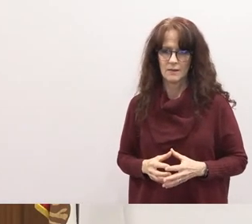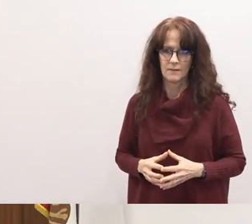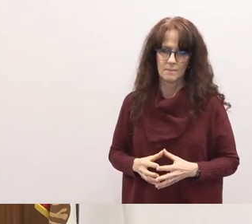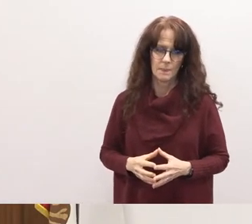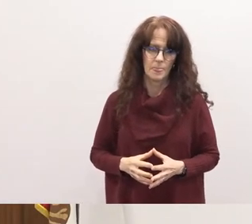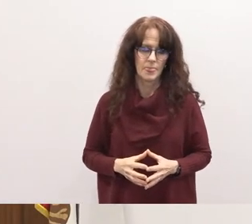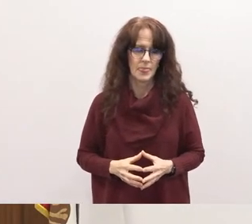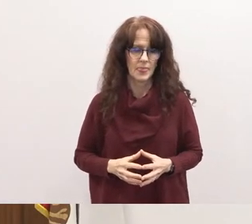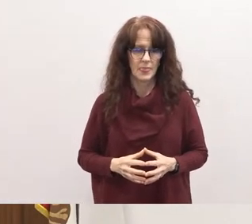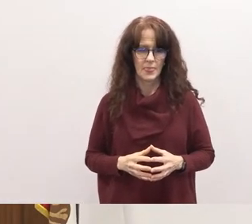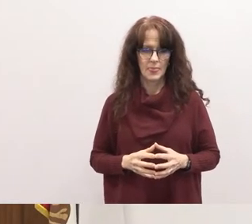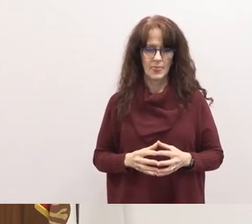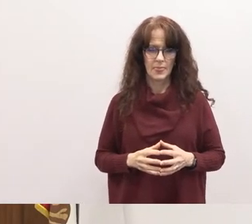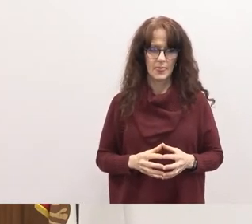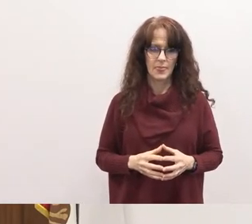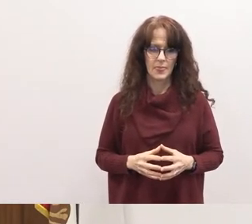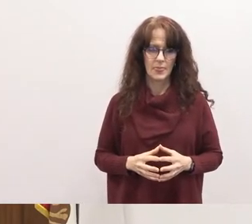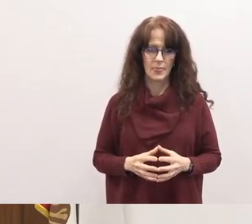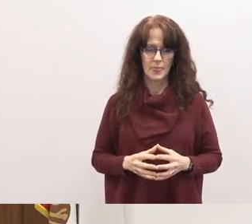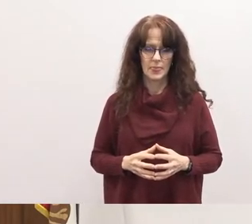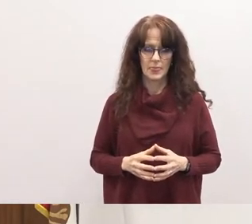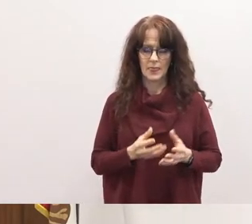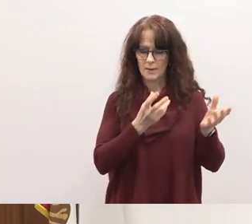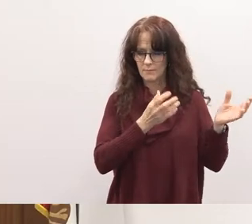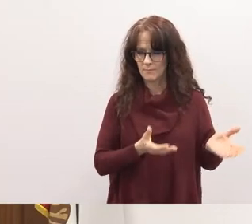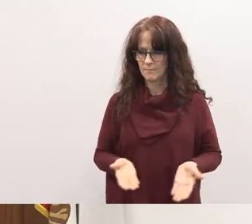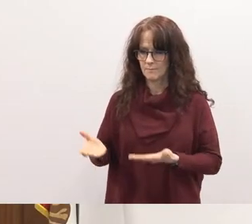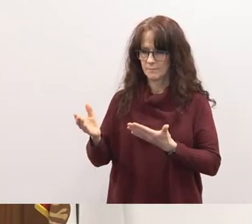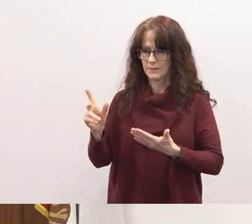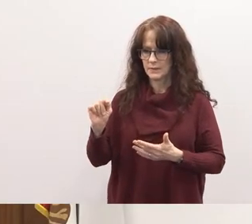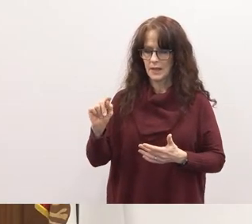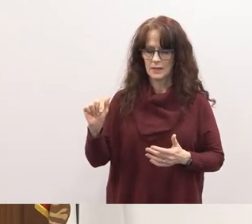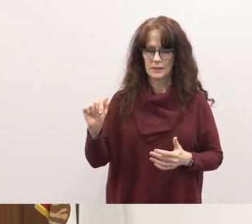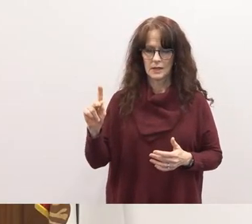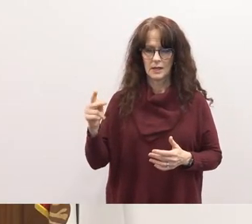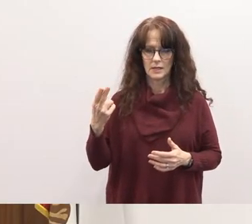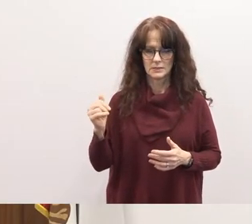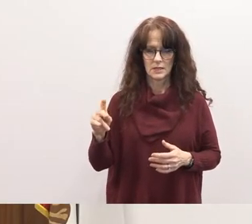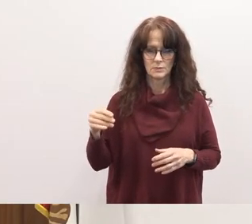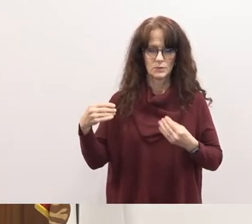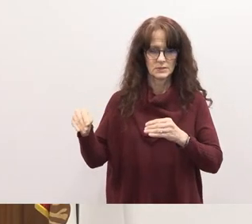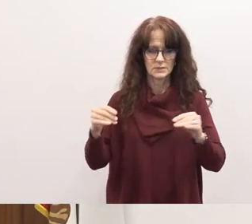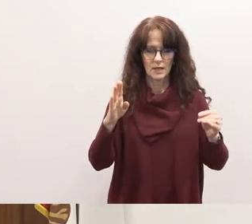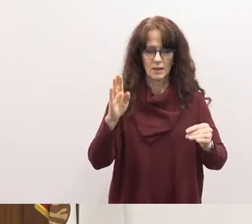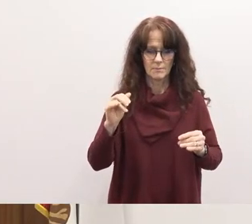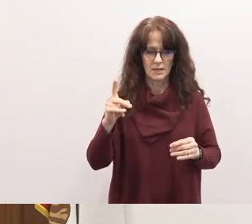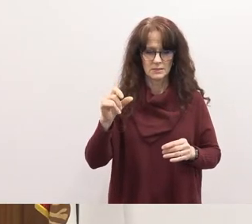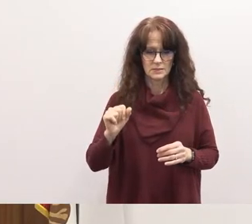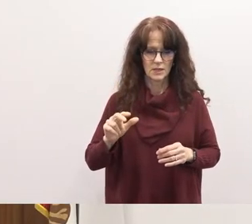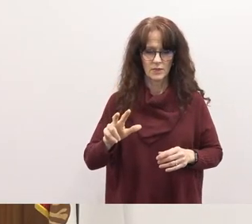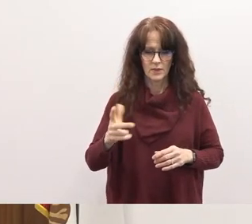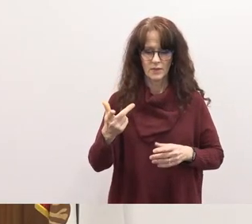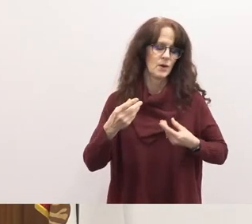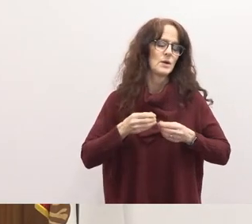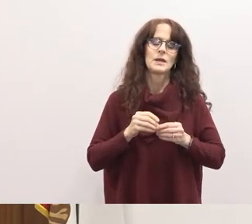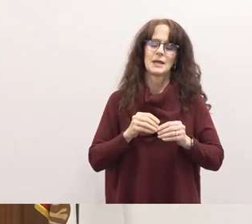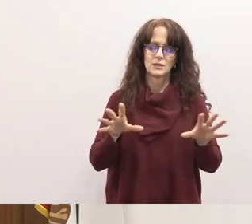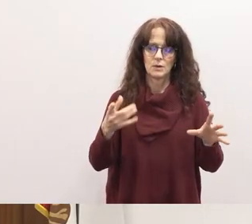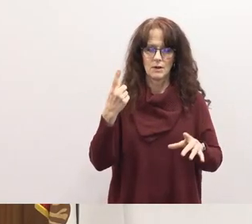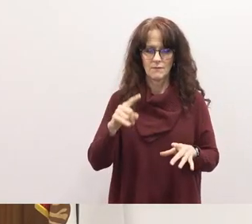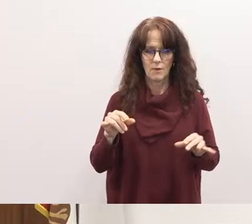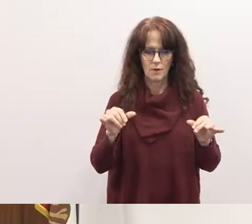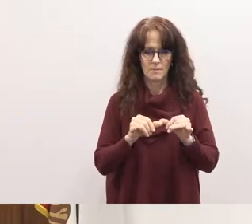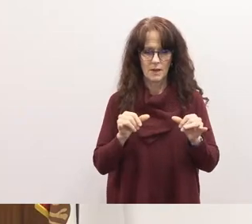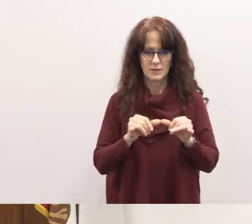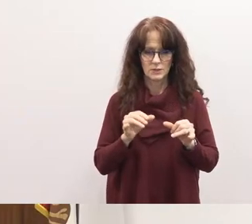Going to hand this over to Ms. Takahashi. Sure. We are seeking to sell bonds. The third issuance for Measure